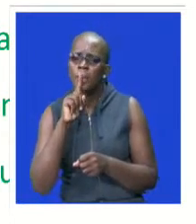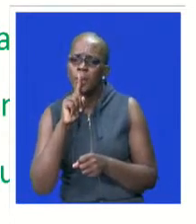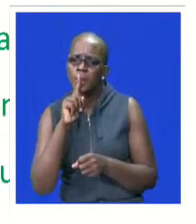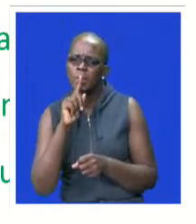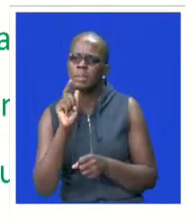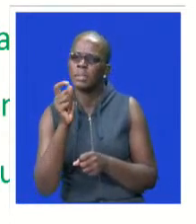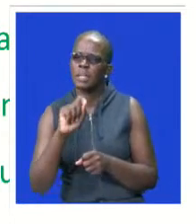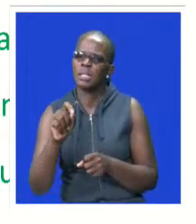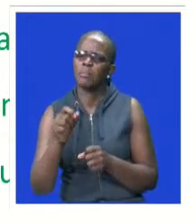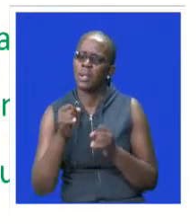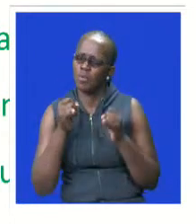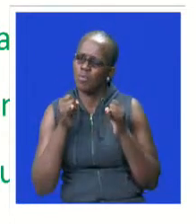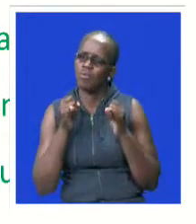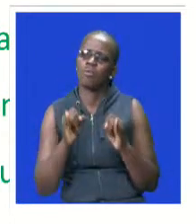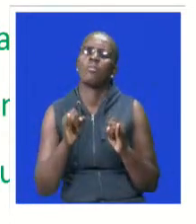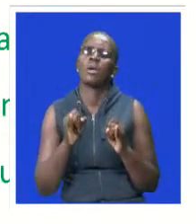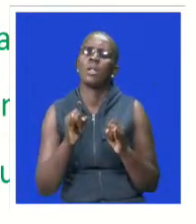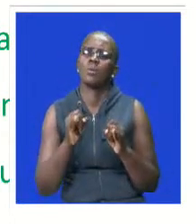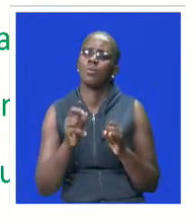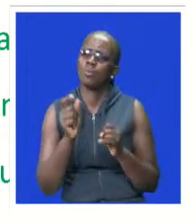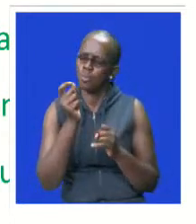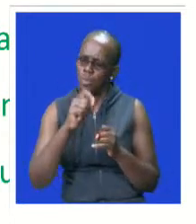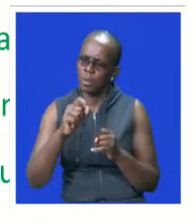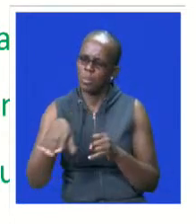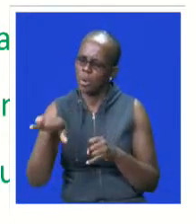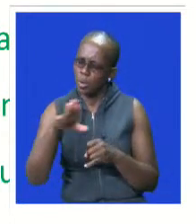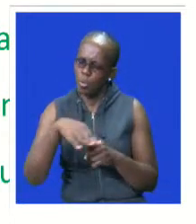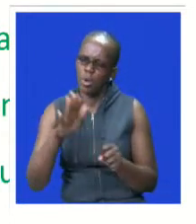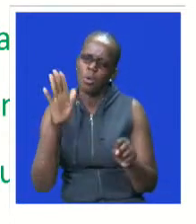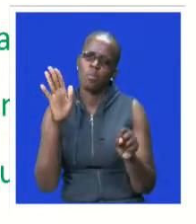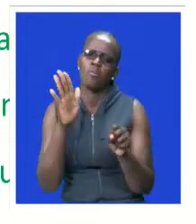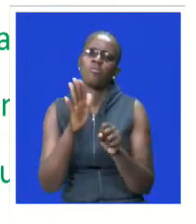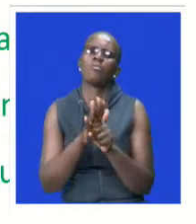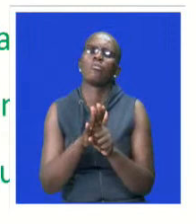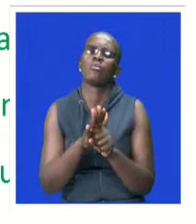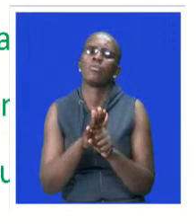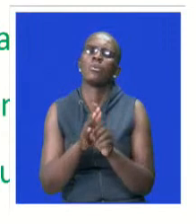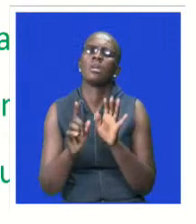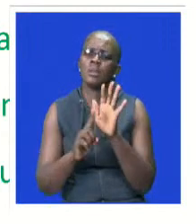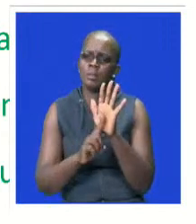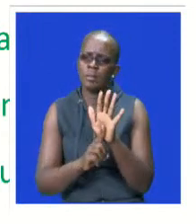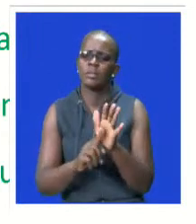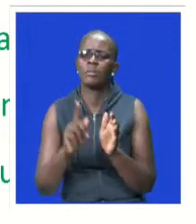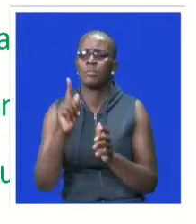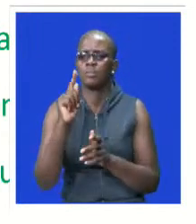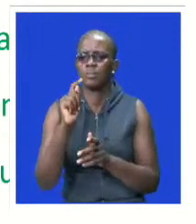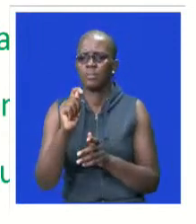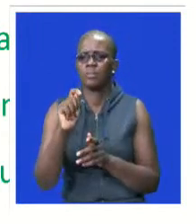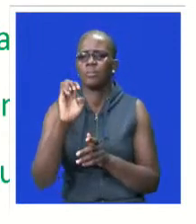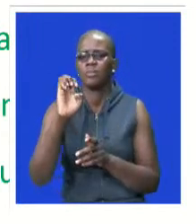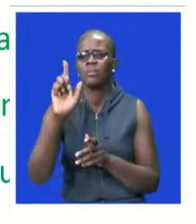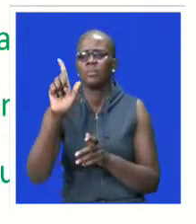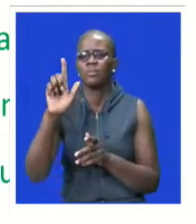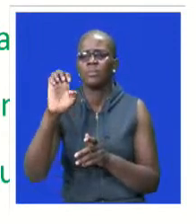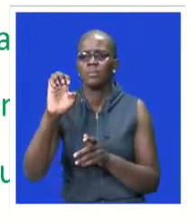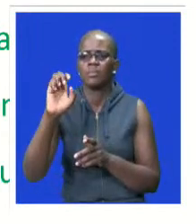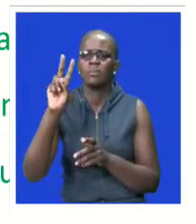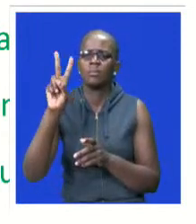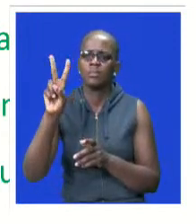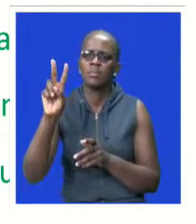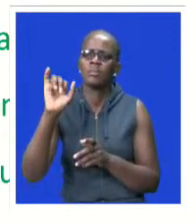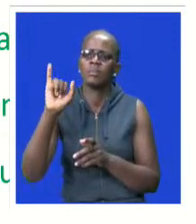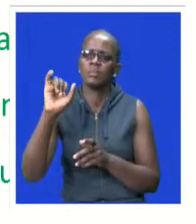then photos, then it's an abbreviation for the word photographs, which is a noun. And then TV is an abbreviation for the